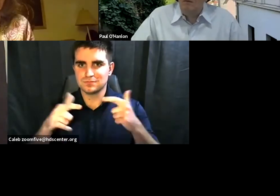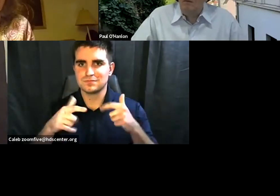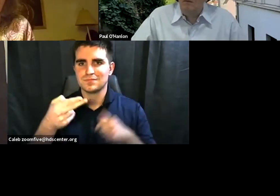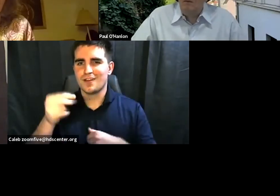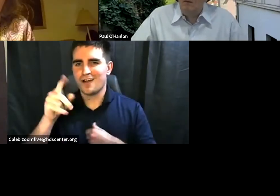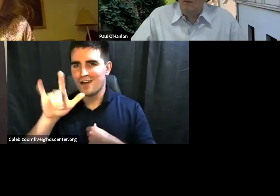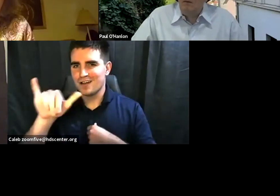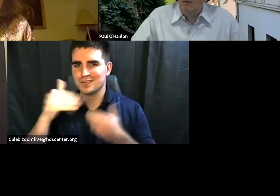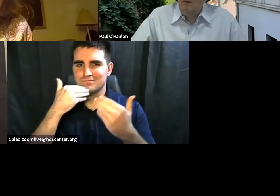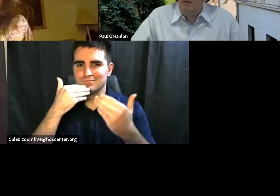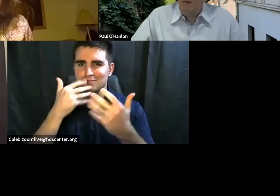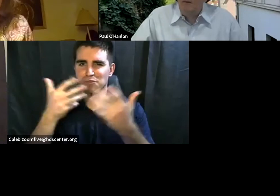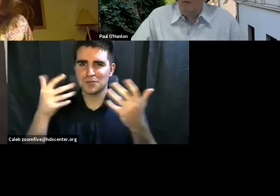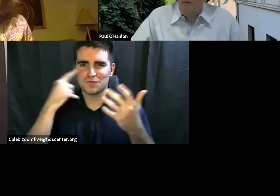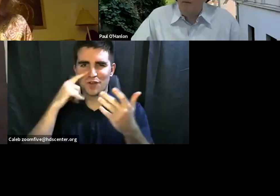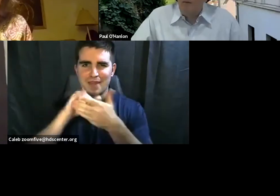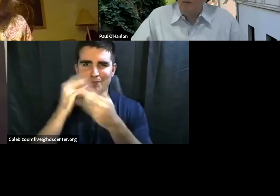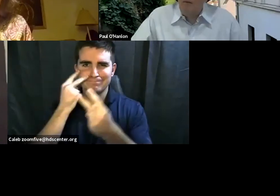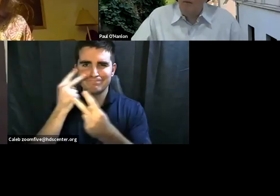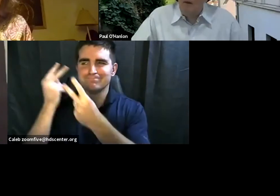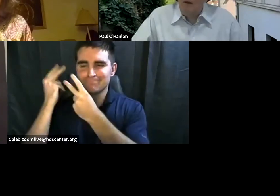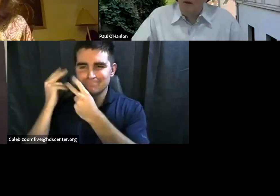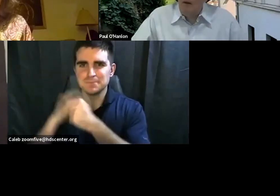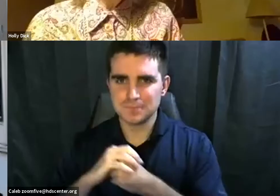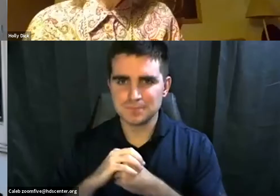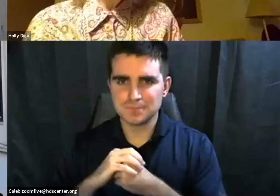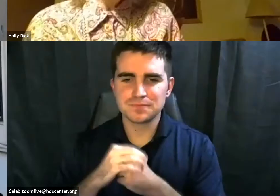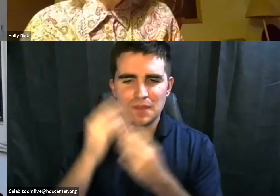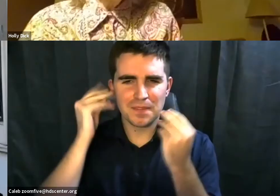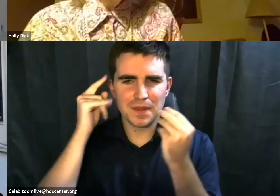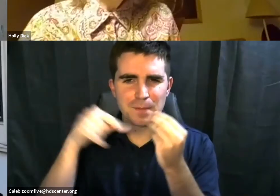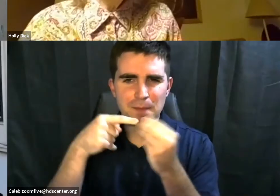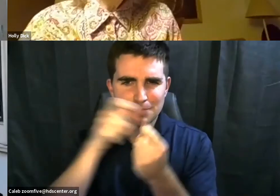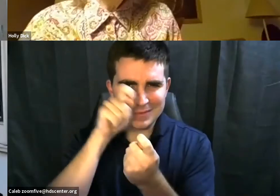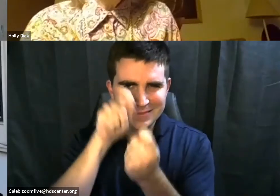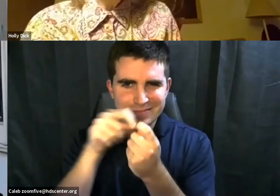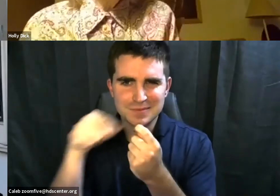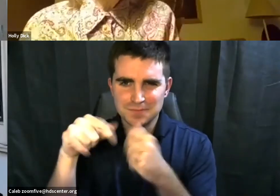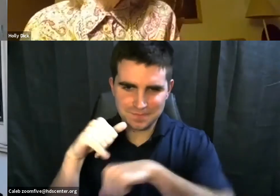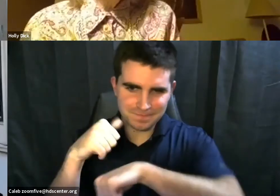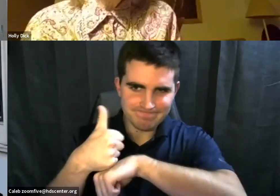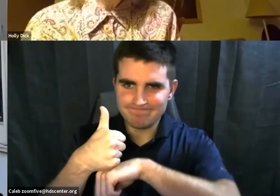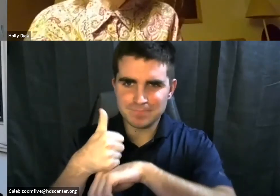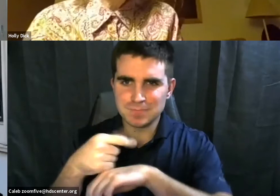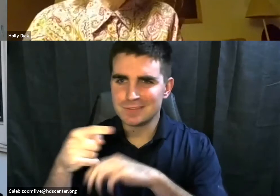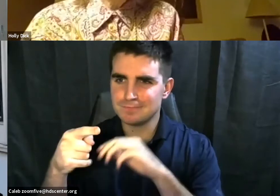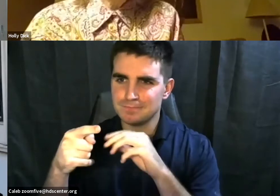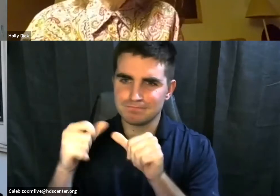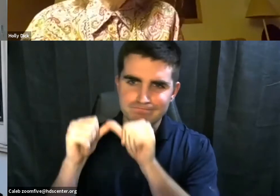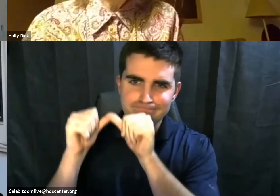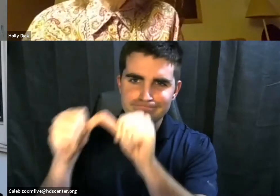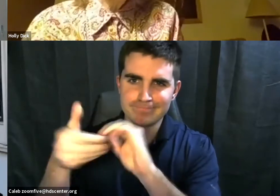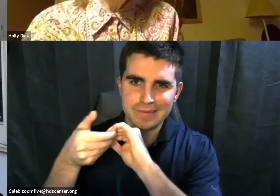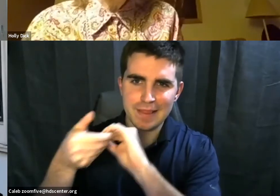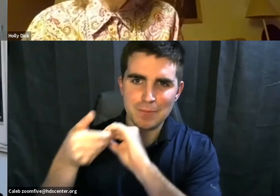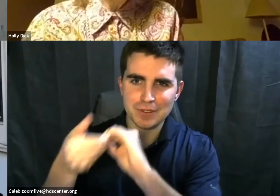those reflections. And just thinking about particularly this foundation of this long-term collaboration between the Port Authority